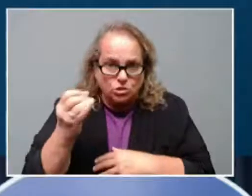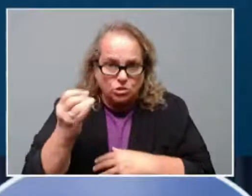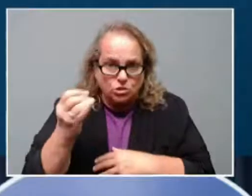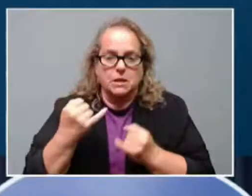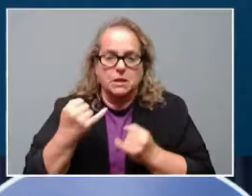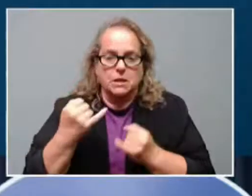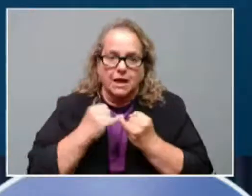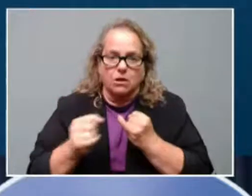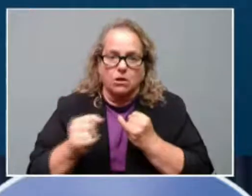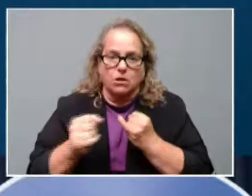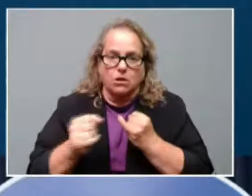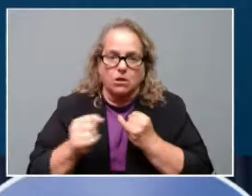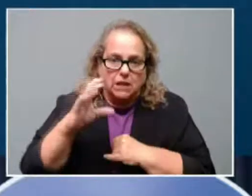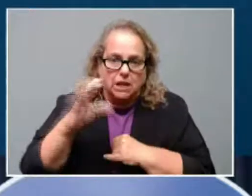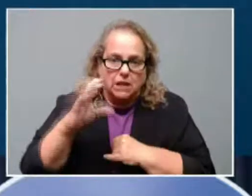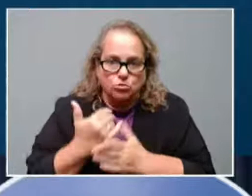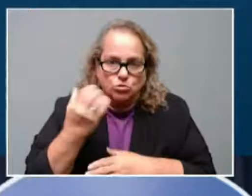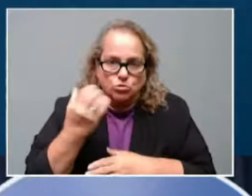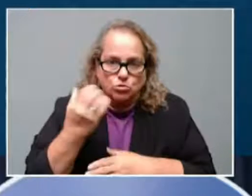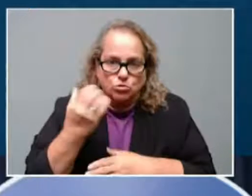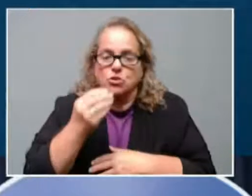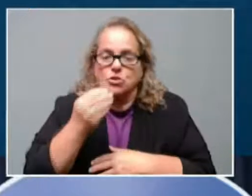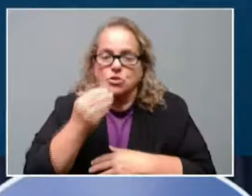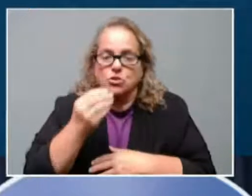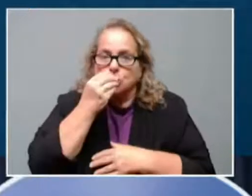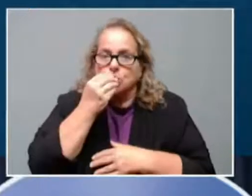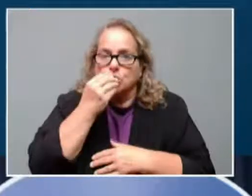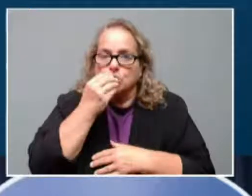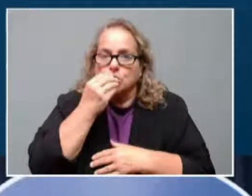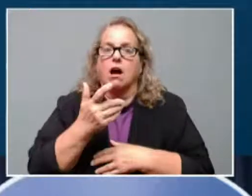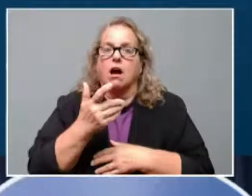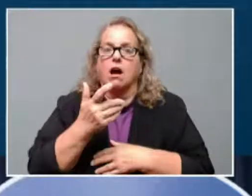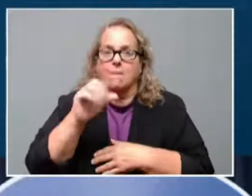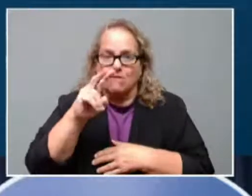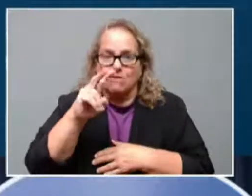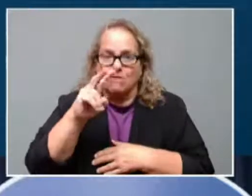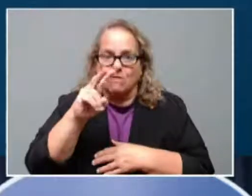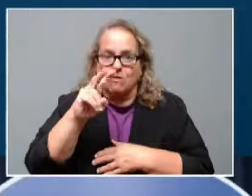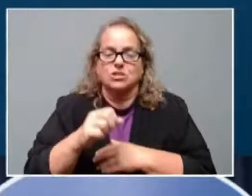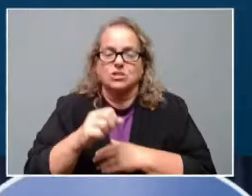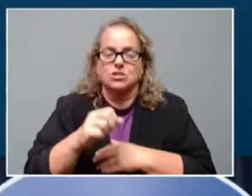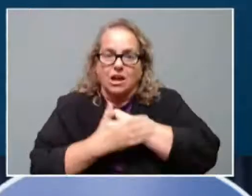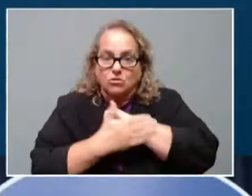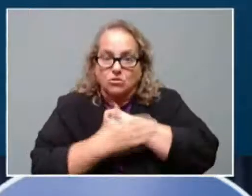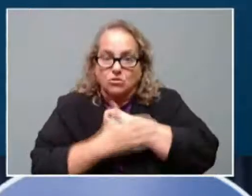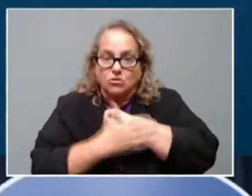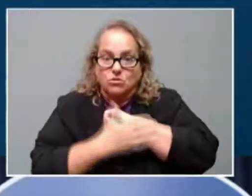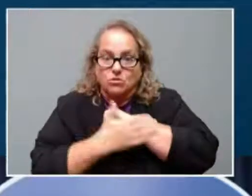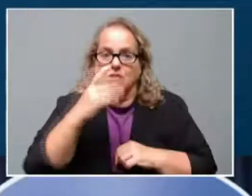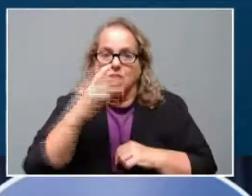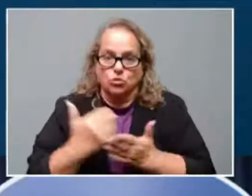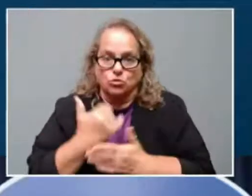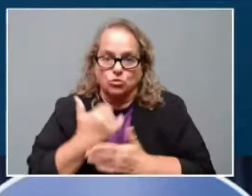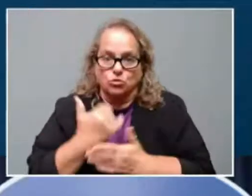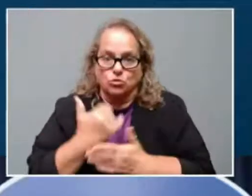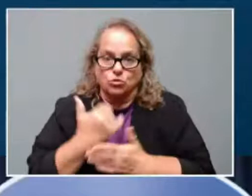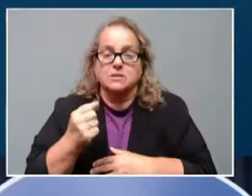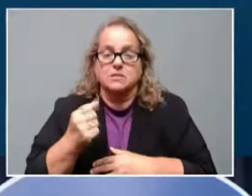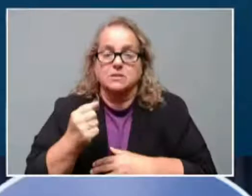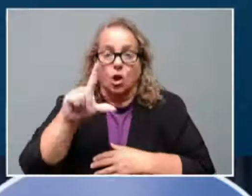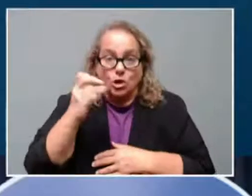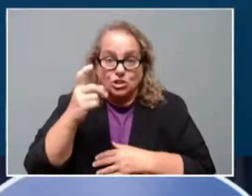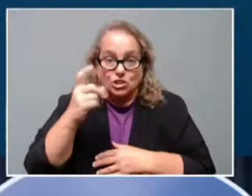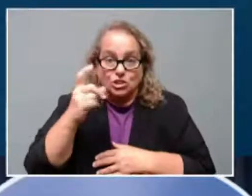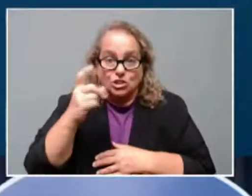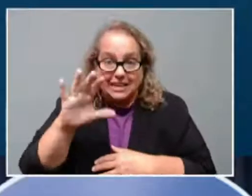1,700 new jobs. Food, beverage, and agritech, almost 1,100 new jobs. Logistics and distribution, 828 new jobs.